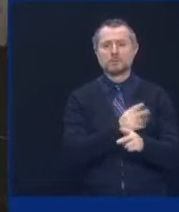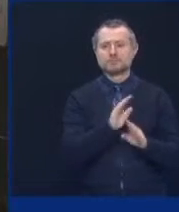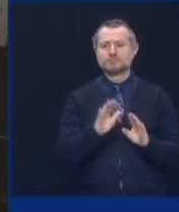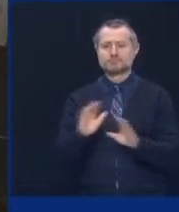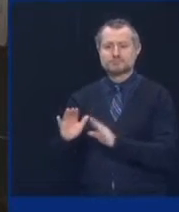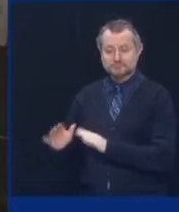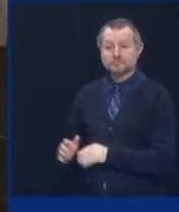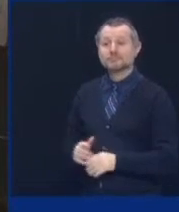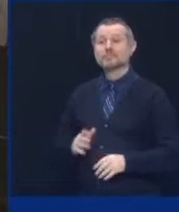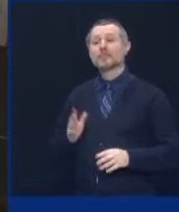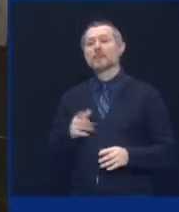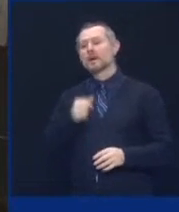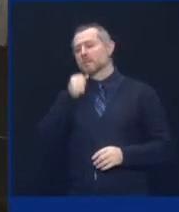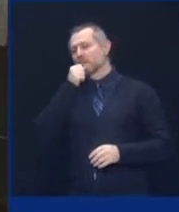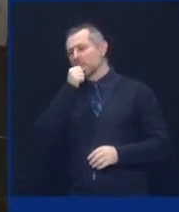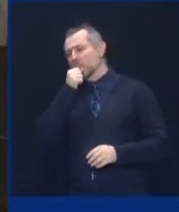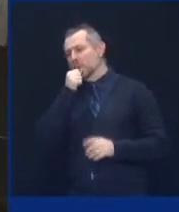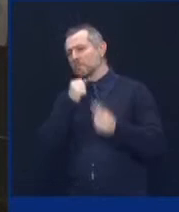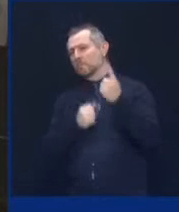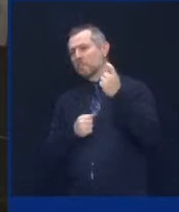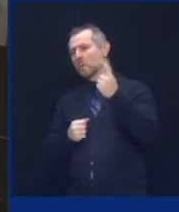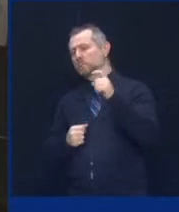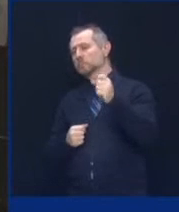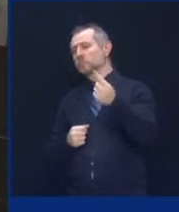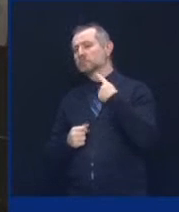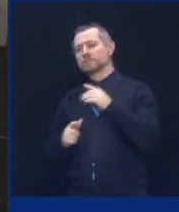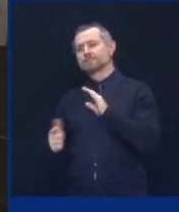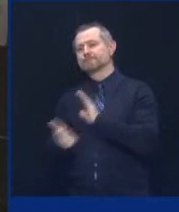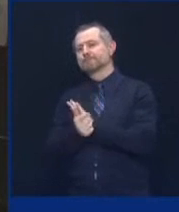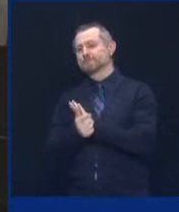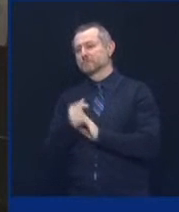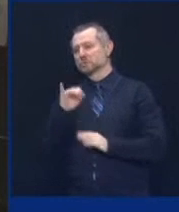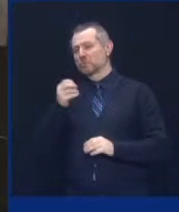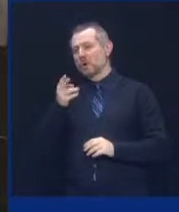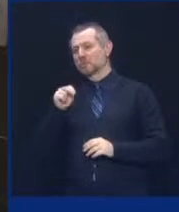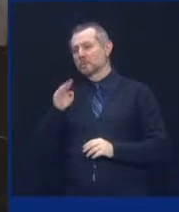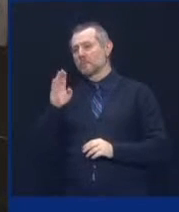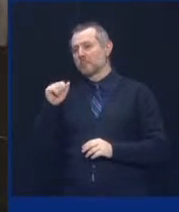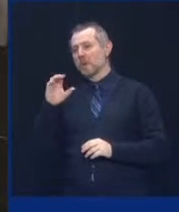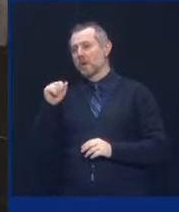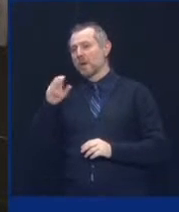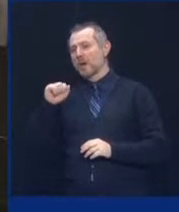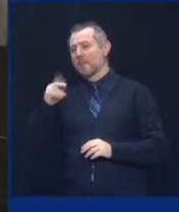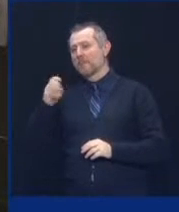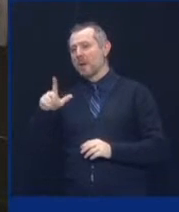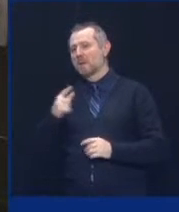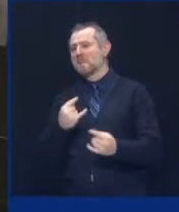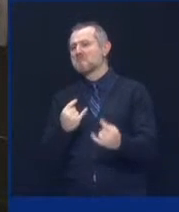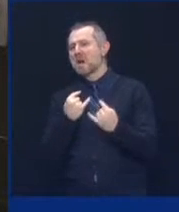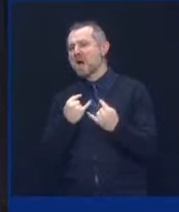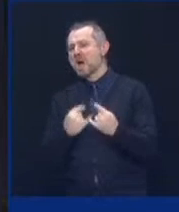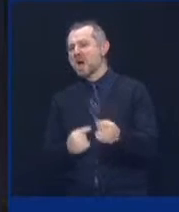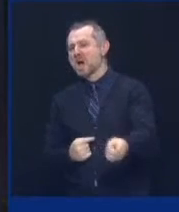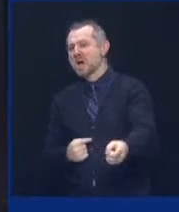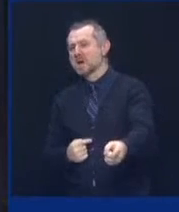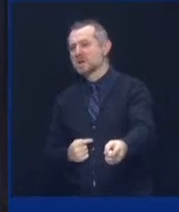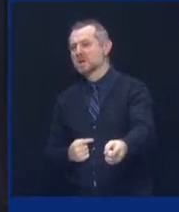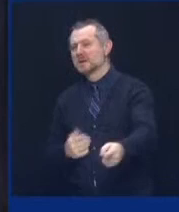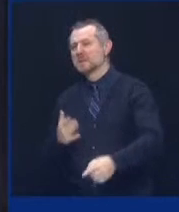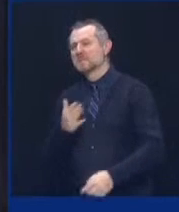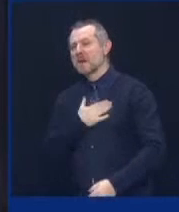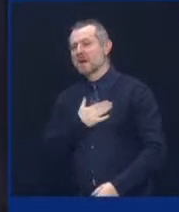Operator, we'll take one more question, but not from John Campbell. John Campbell mocked my Ford